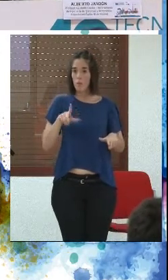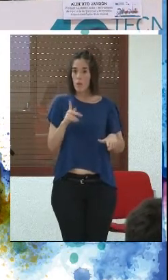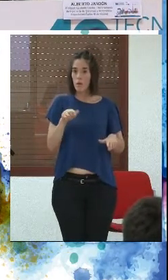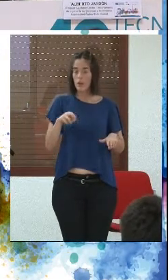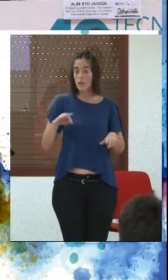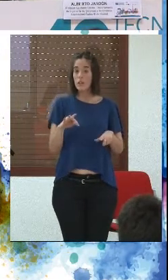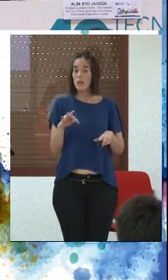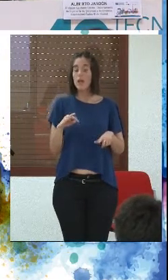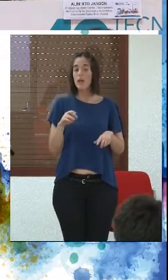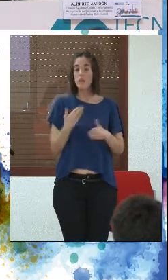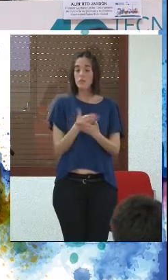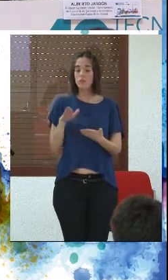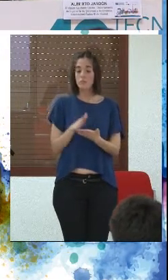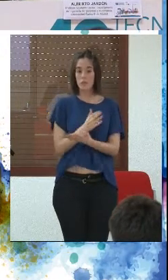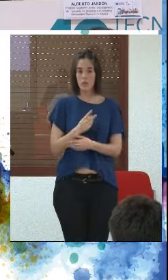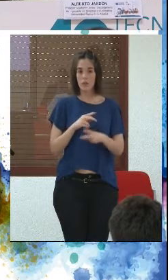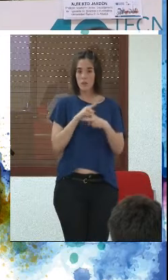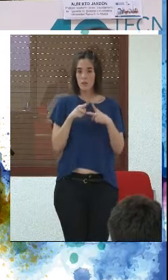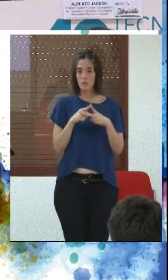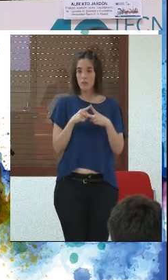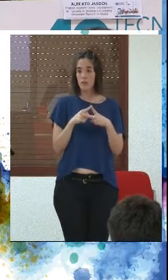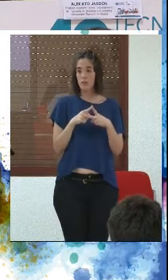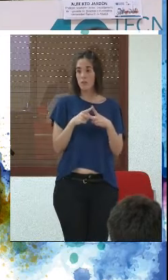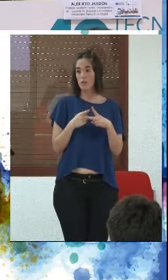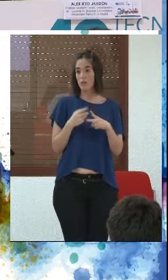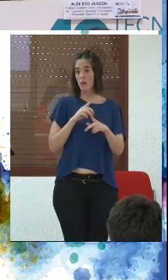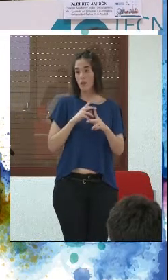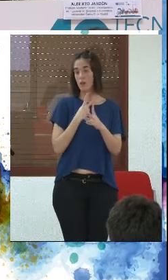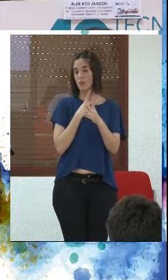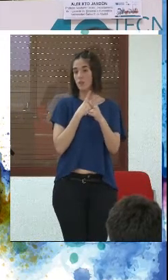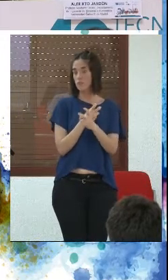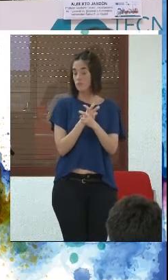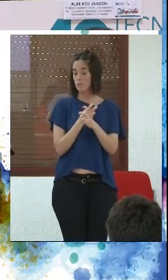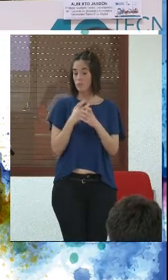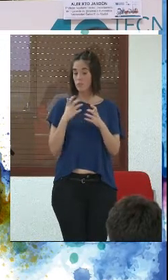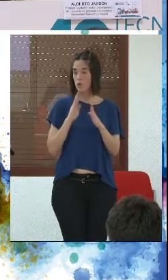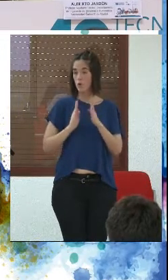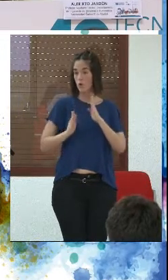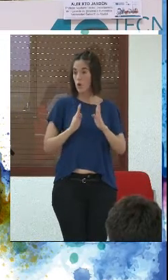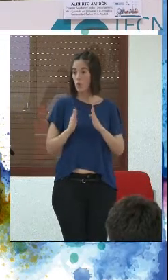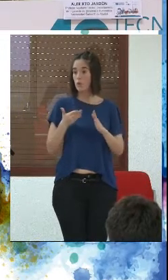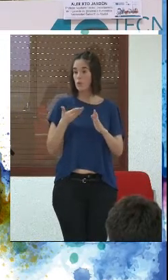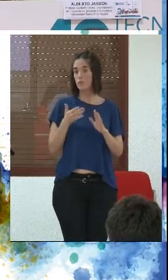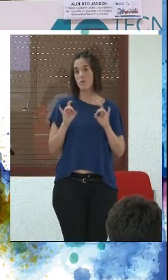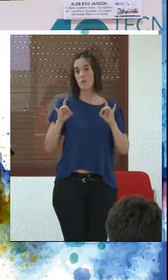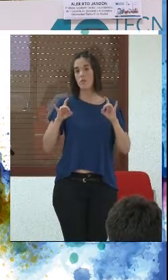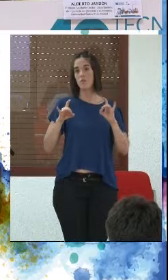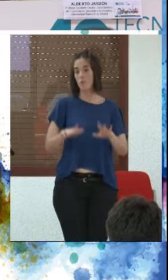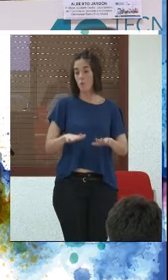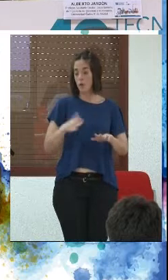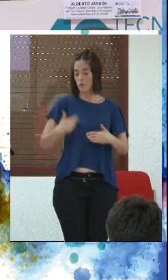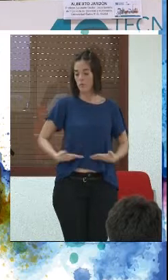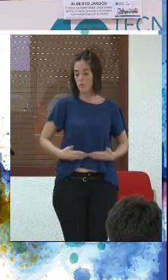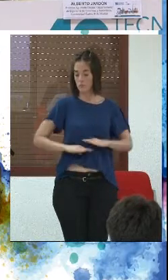made up by 2 main parts. One of them is the exoskeleton, that it is a robotic